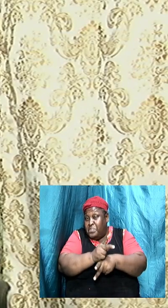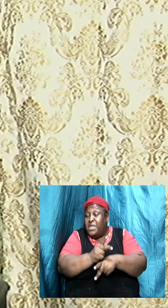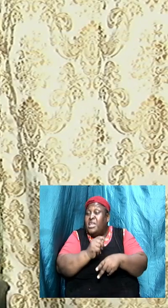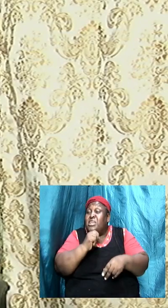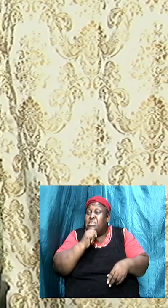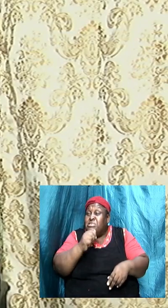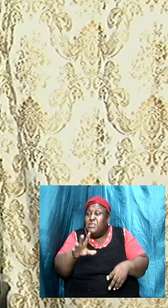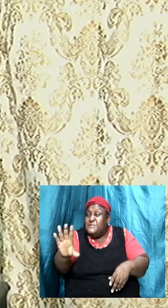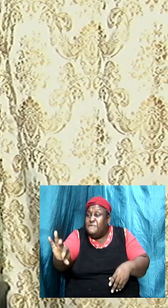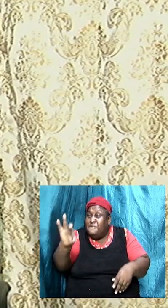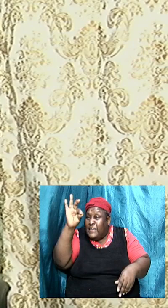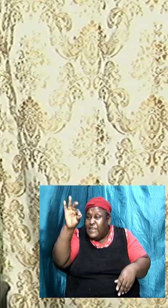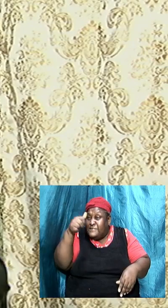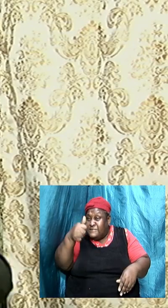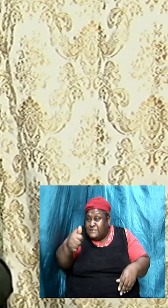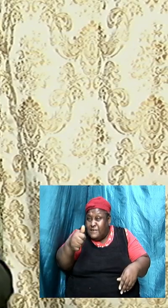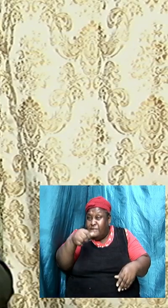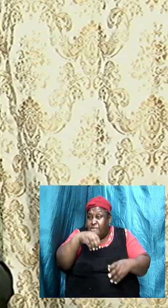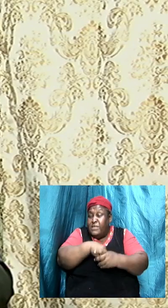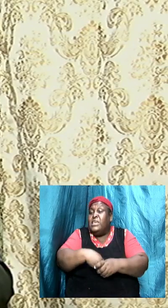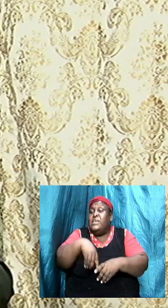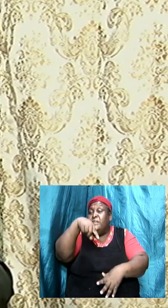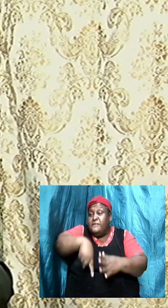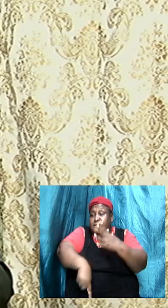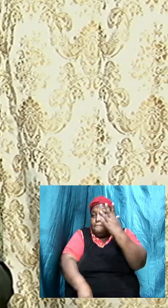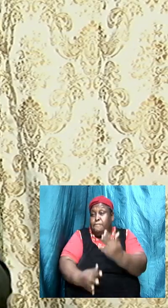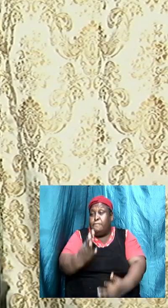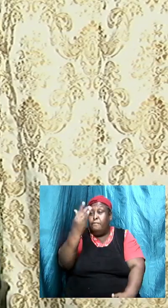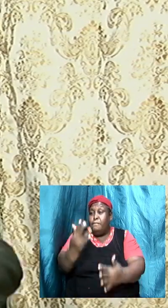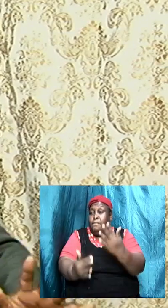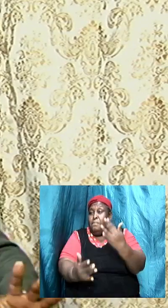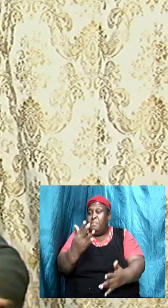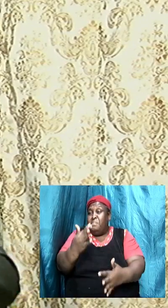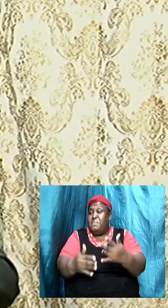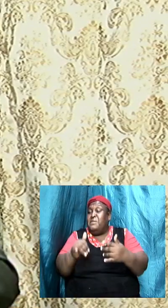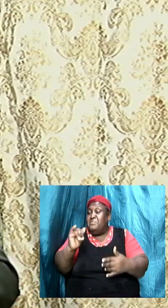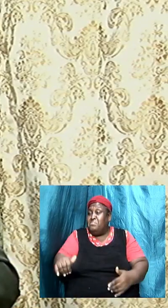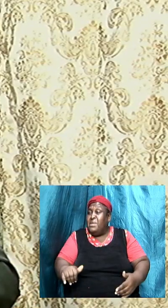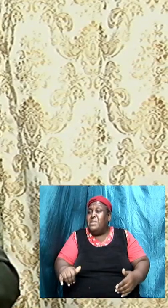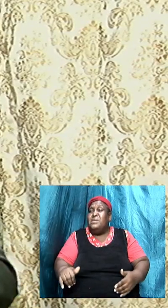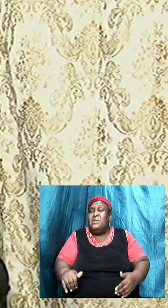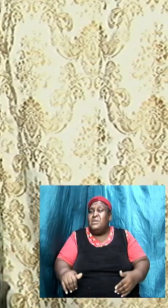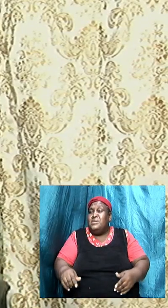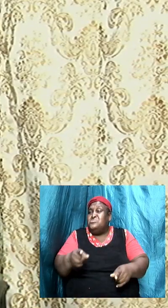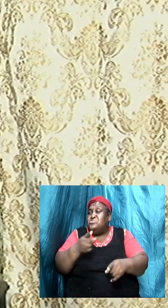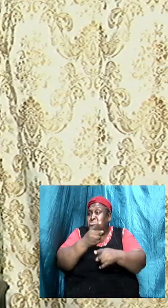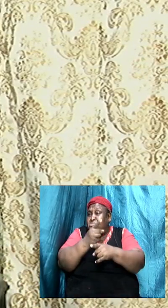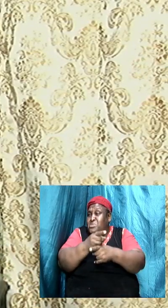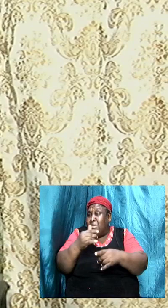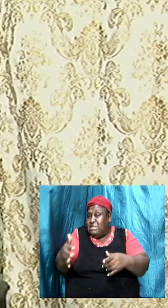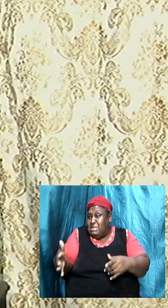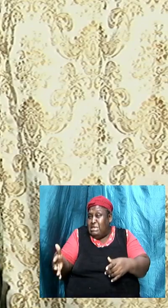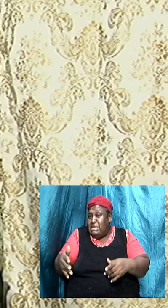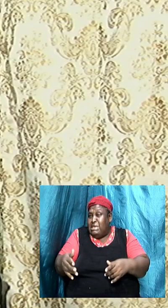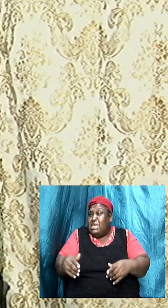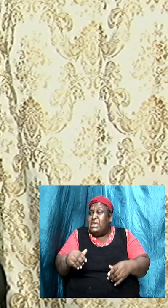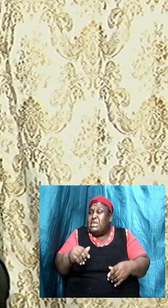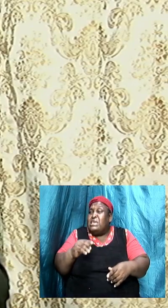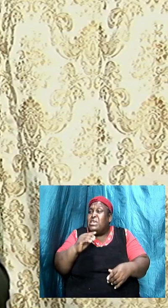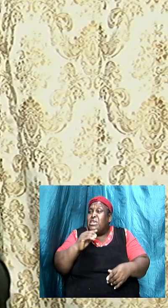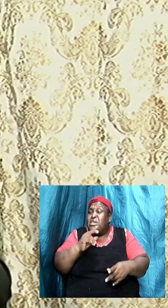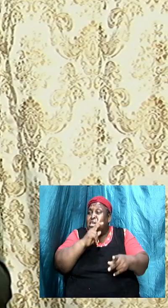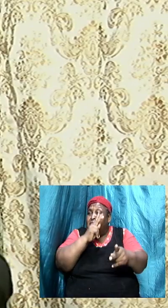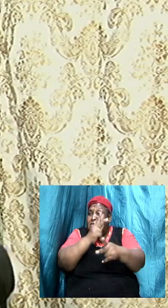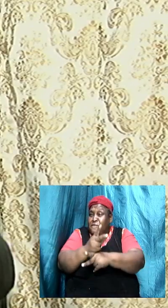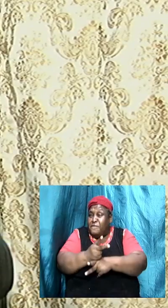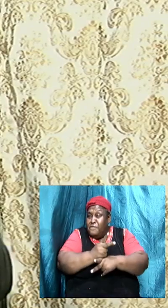not to find ourselves in hell. That is the main thing. Careful not to find